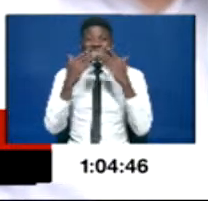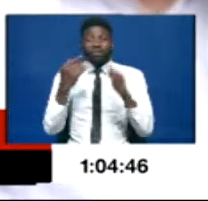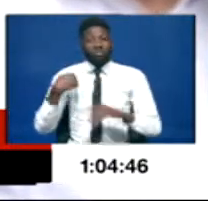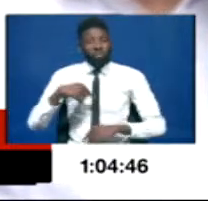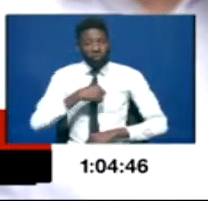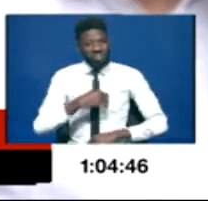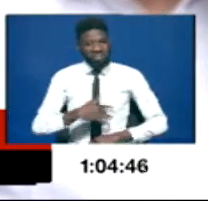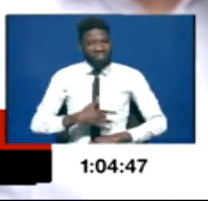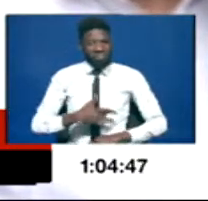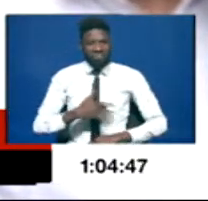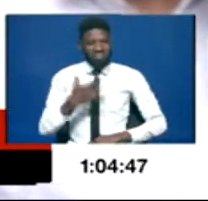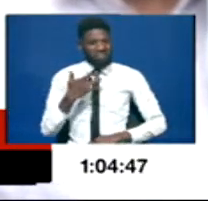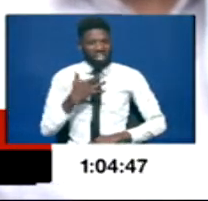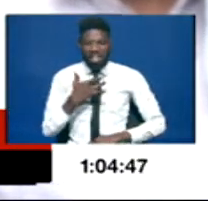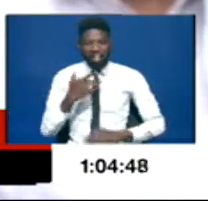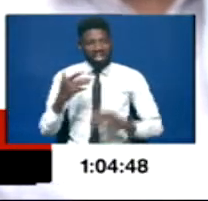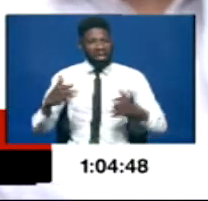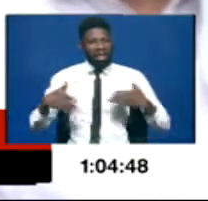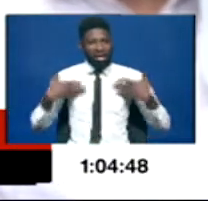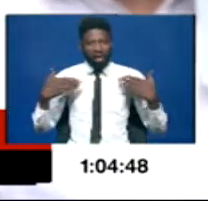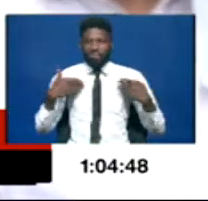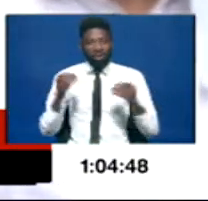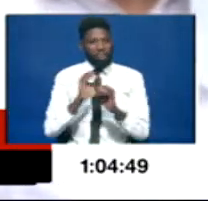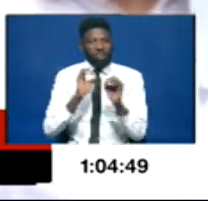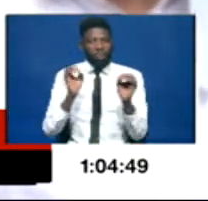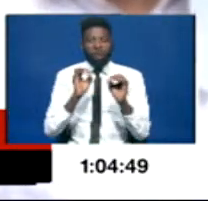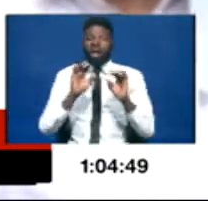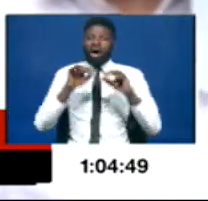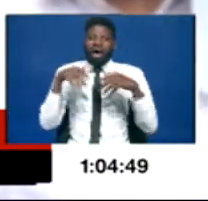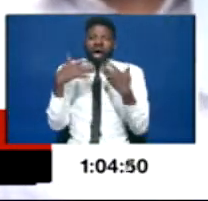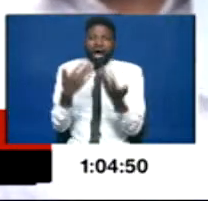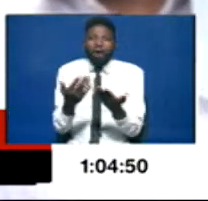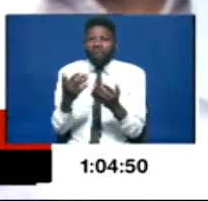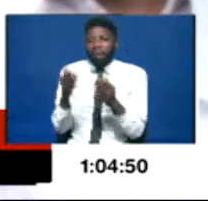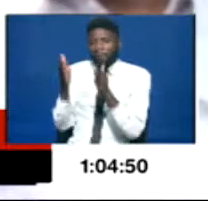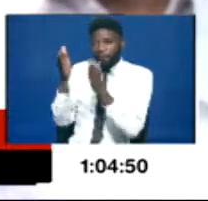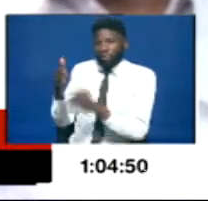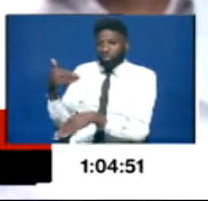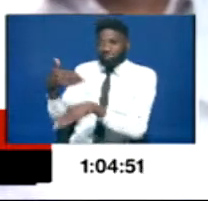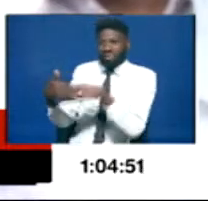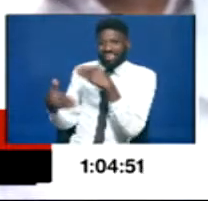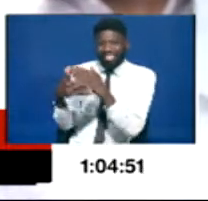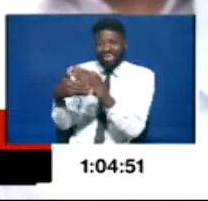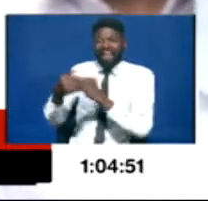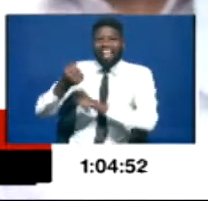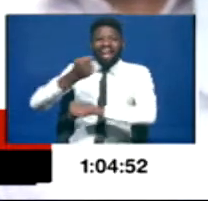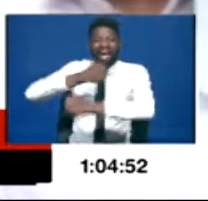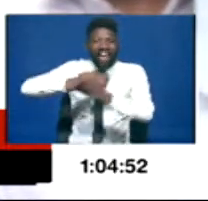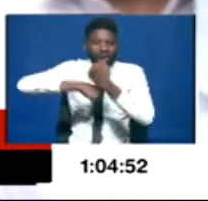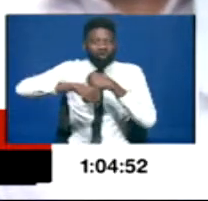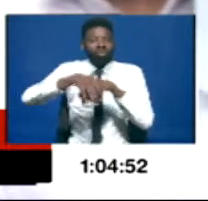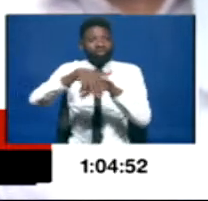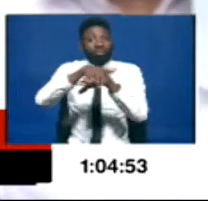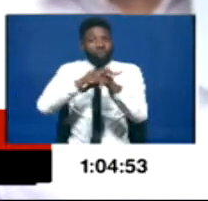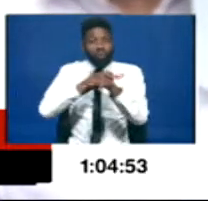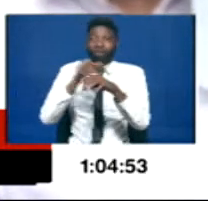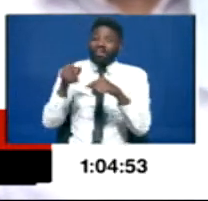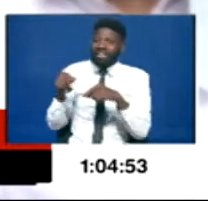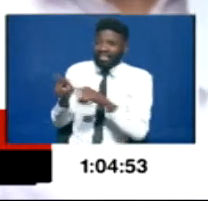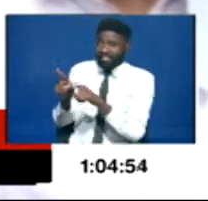our dissatisfaction with the pace at which the contractor is moving, and the contractor has assured us that he